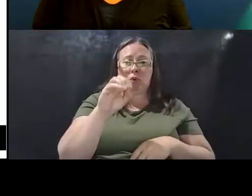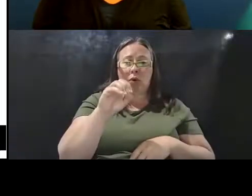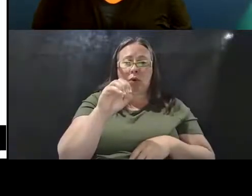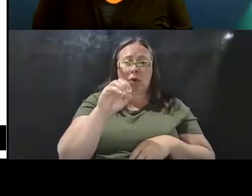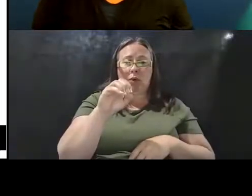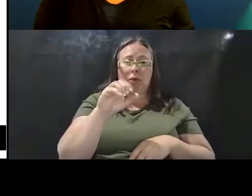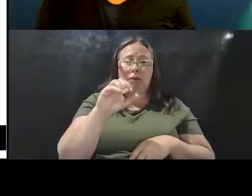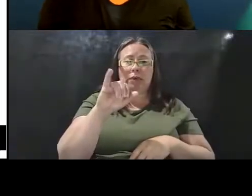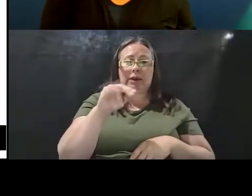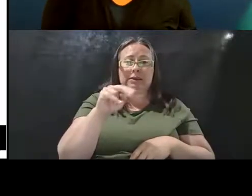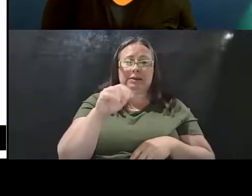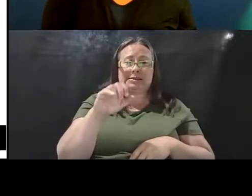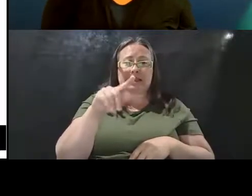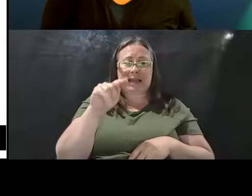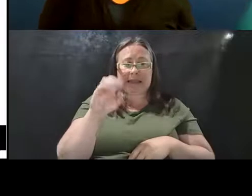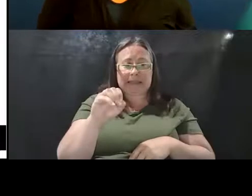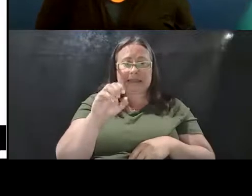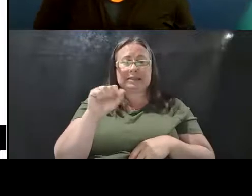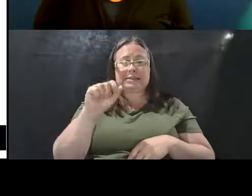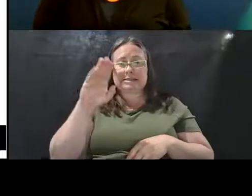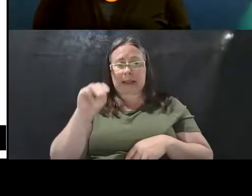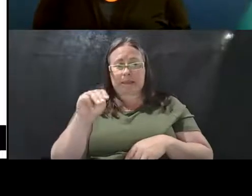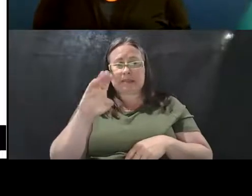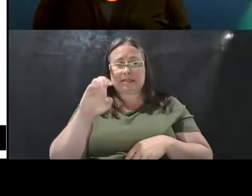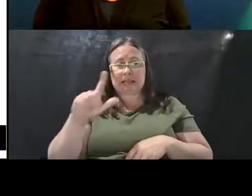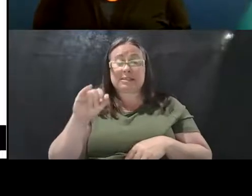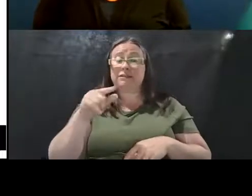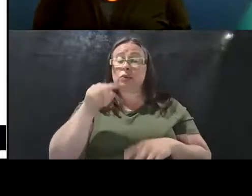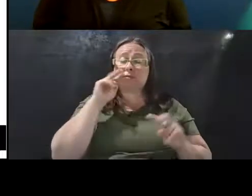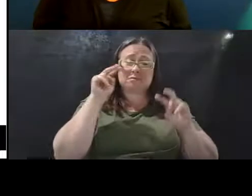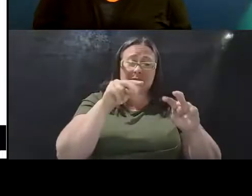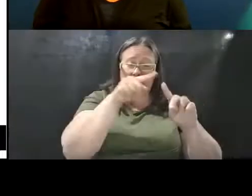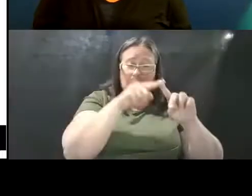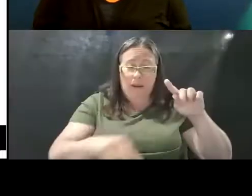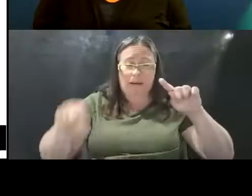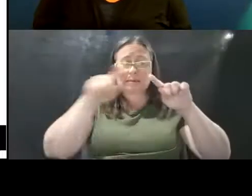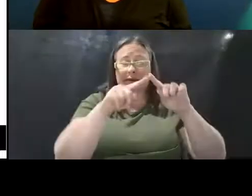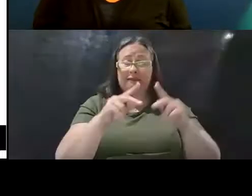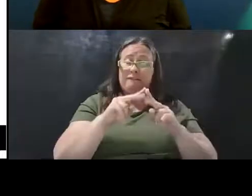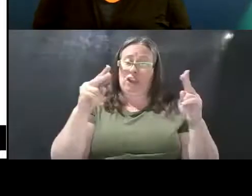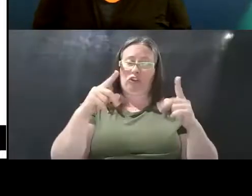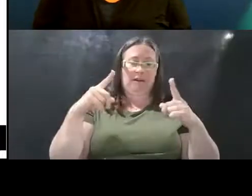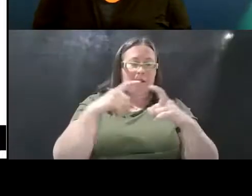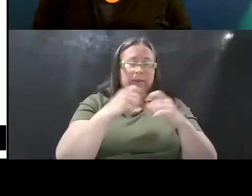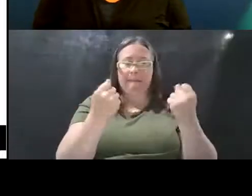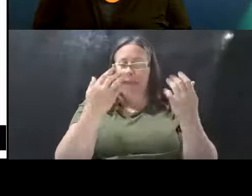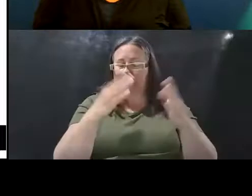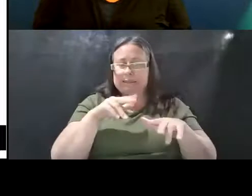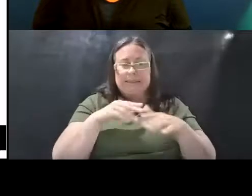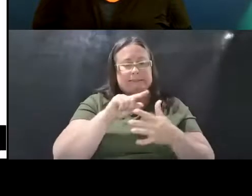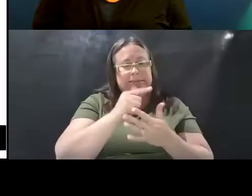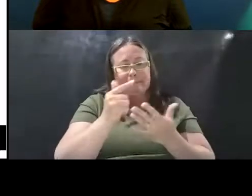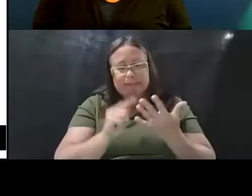patient as an autograft. So if you look at this process, it's very complicated, many, many steps. And when we